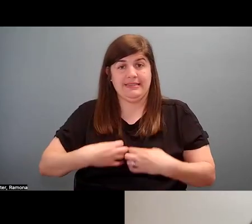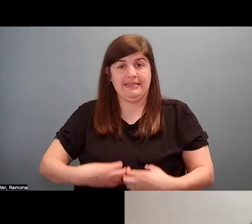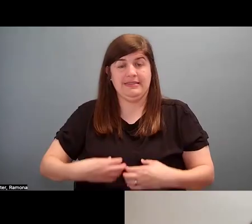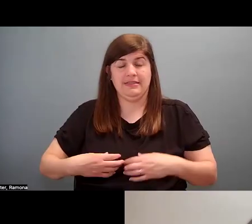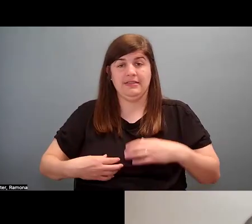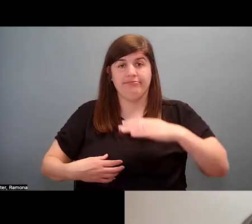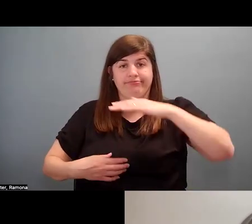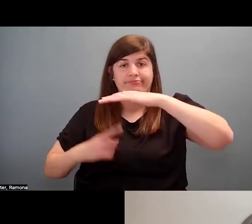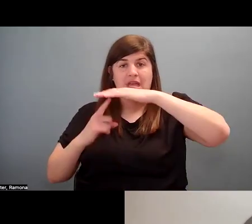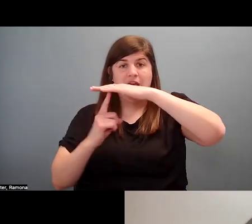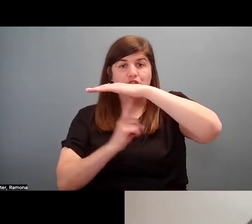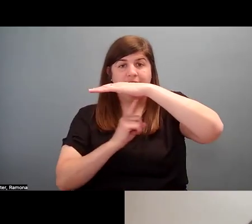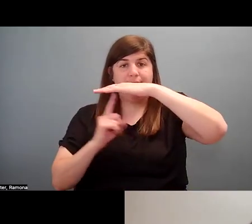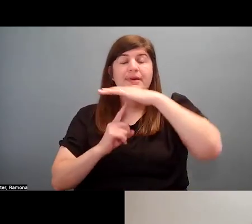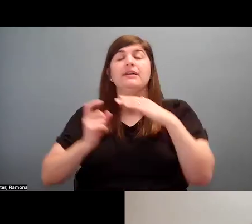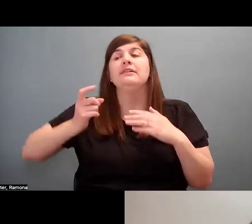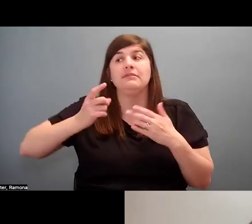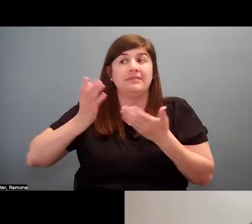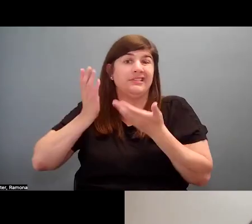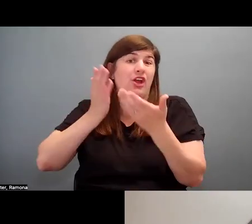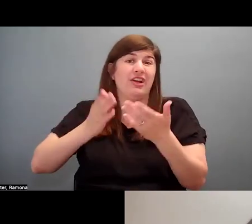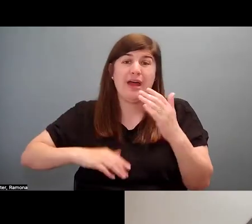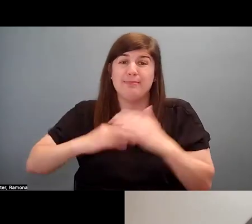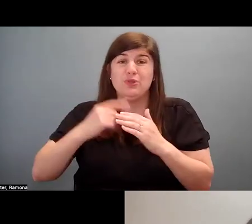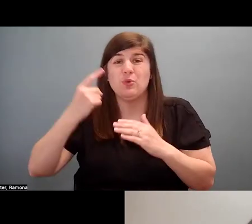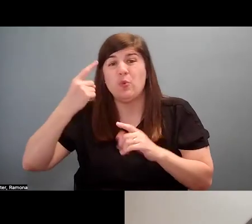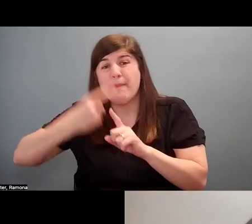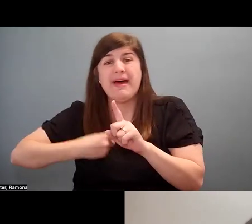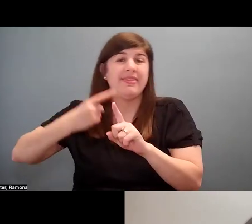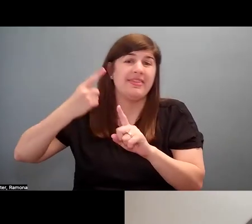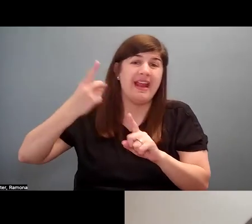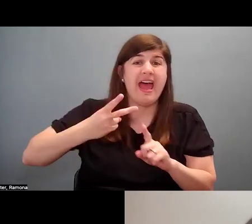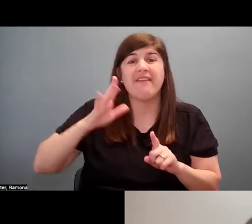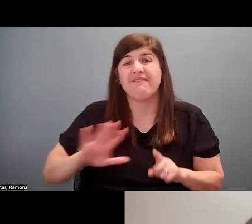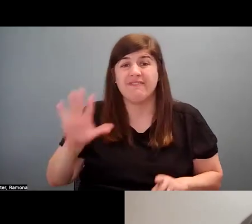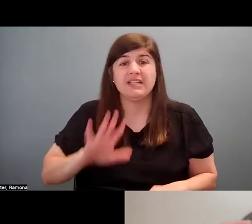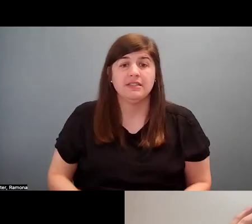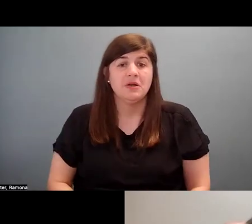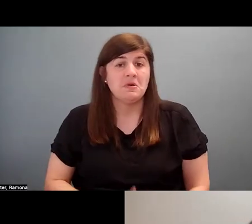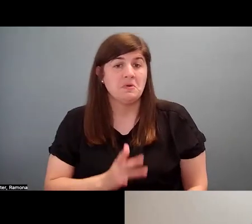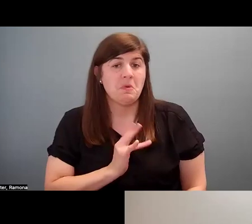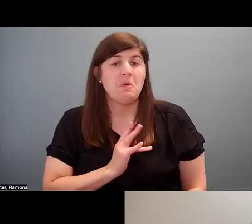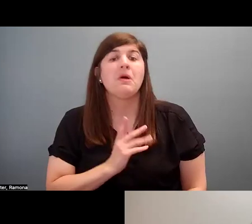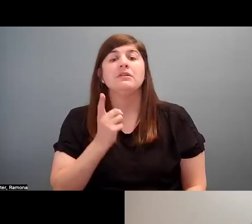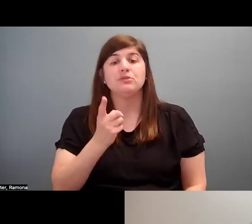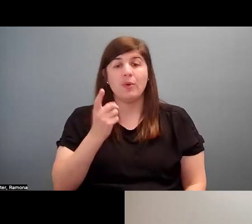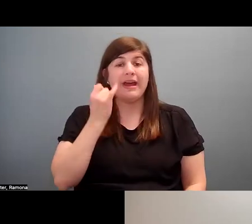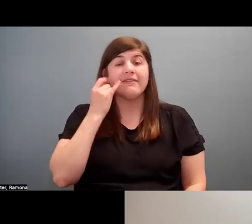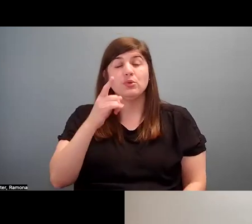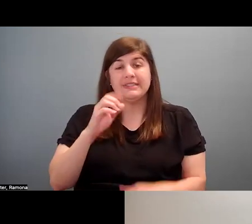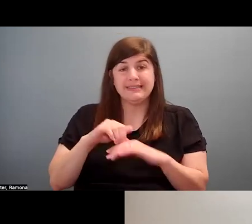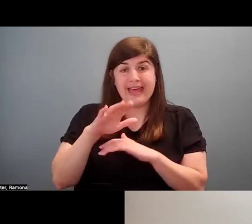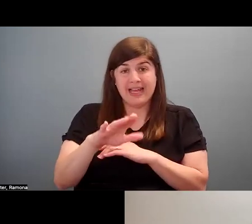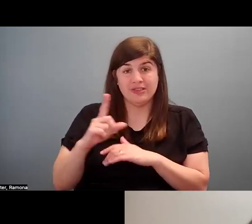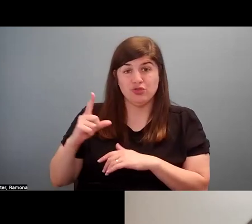shrimp, they may carry these eggs for up to a month and a half, for example. Cool. So if you are ever sending these little